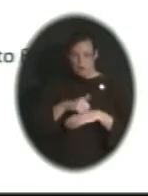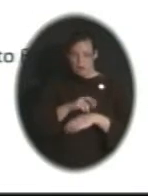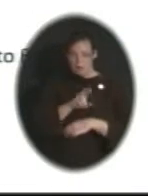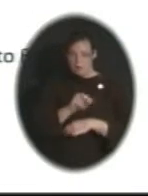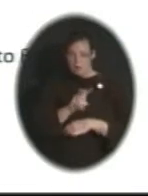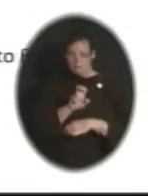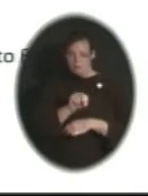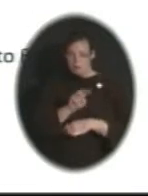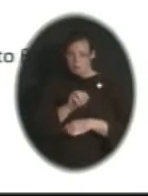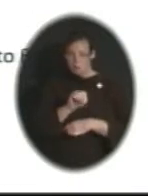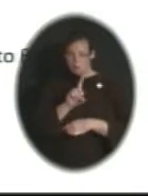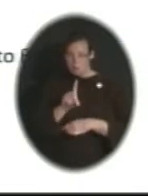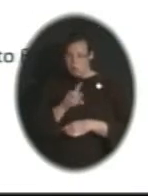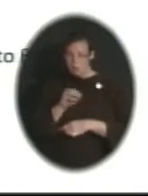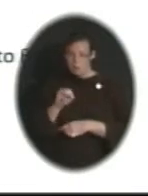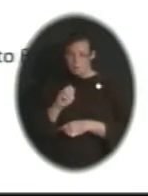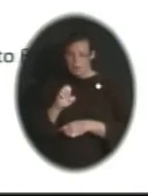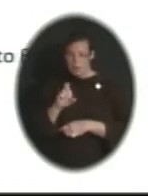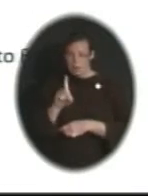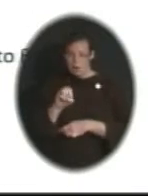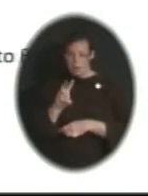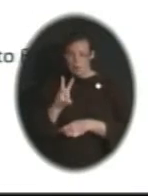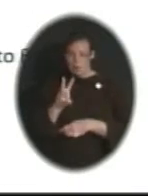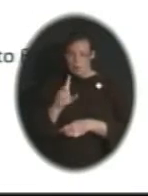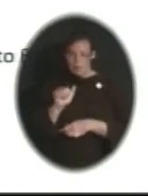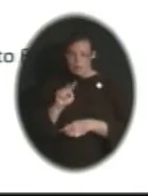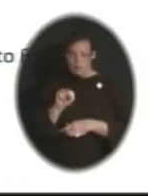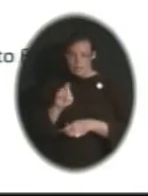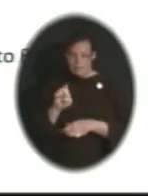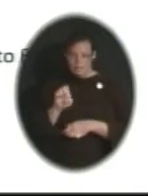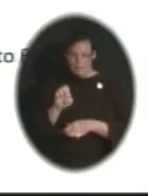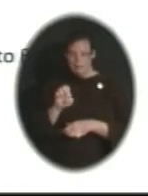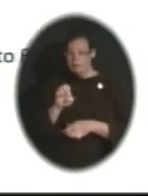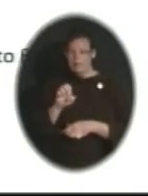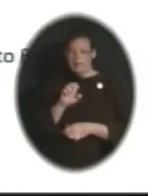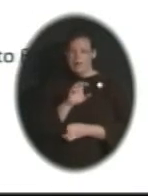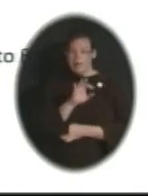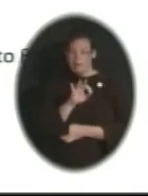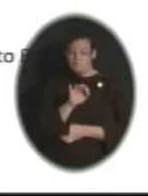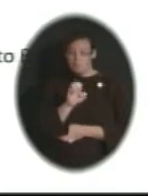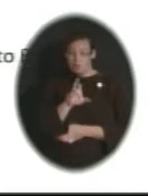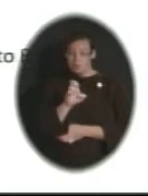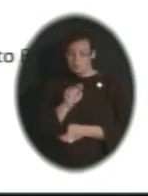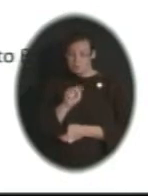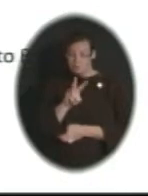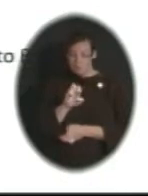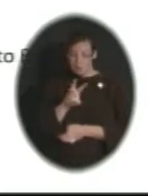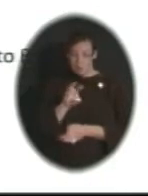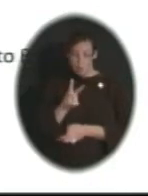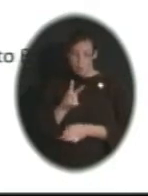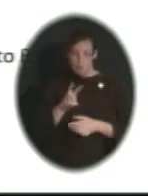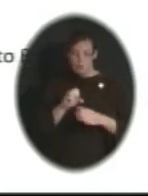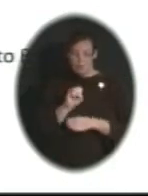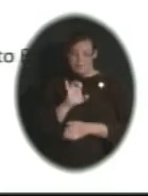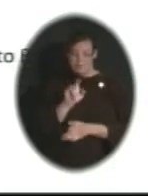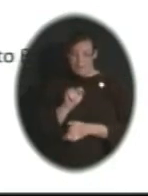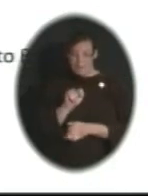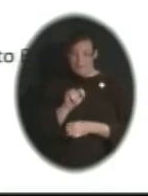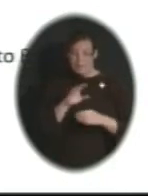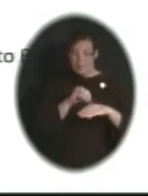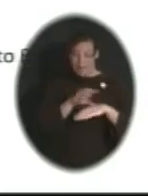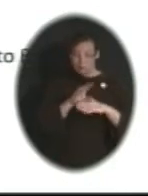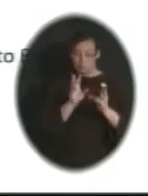at Ravenwood and Meadow Lane and Forest View. I didn't list that up there. They're site councils. And then we run community input sessions. We ask folks